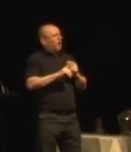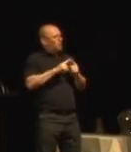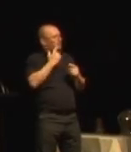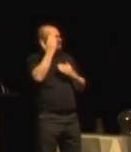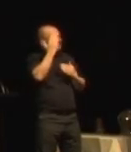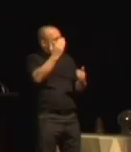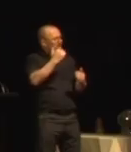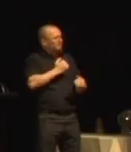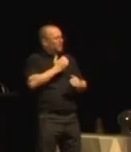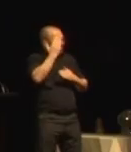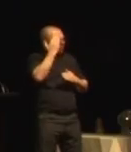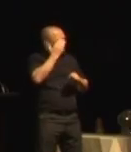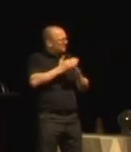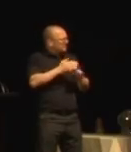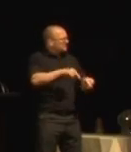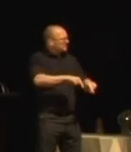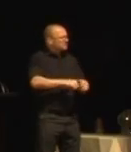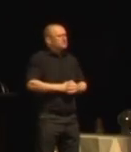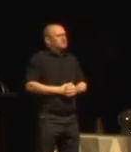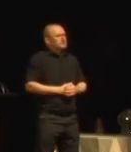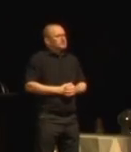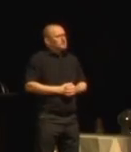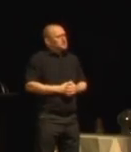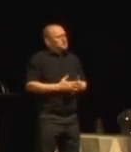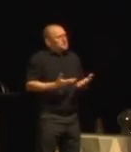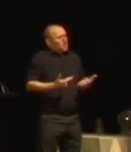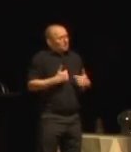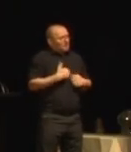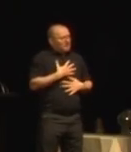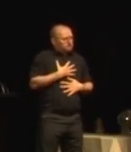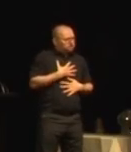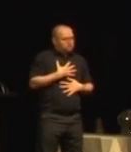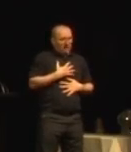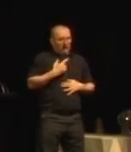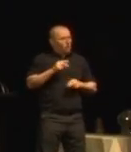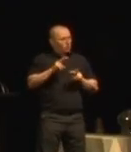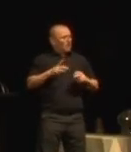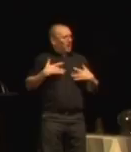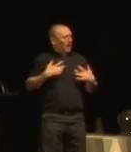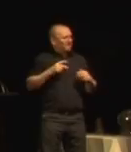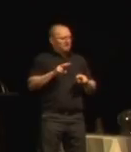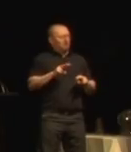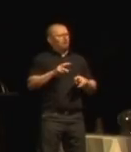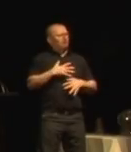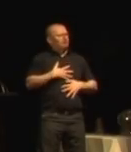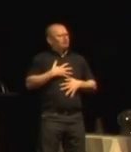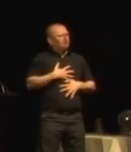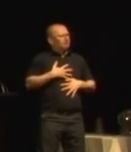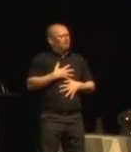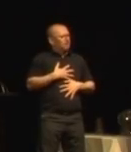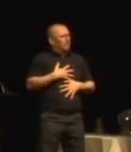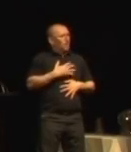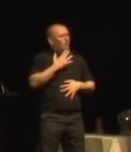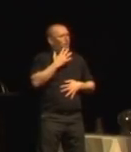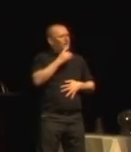here. So for me, I had so many emotions when this was happening. When people